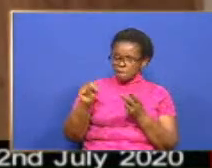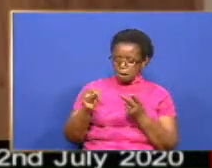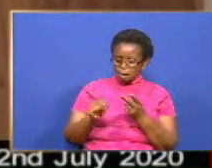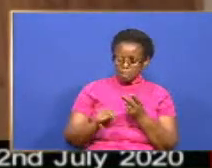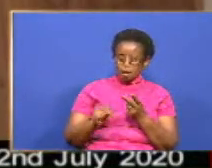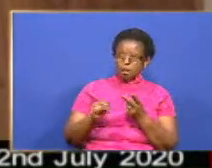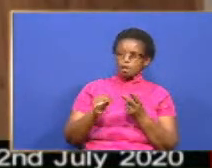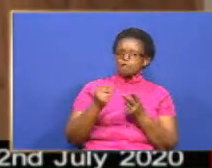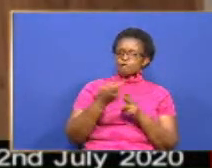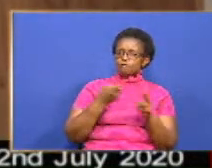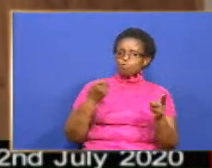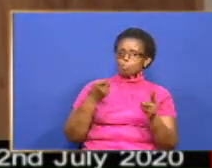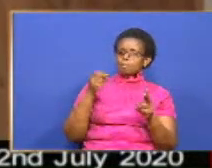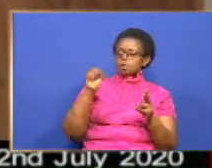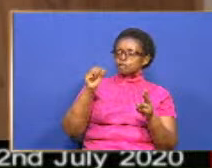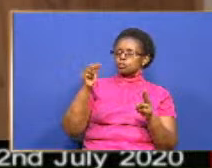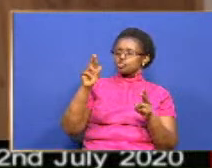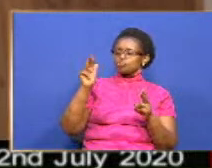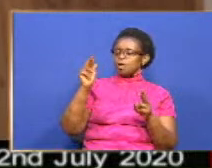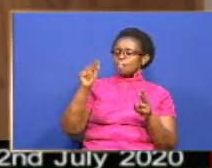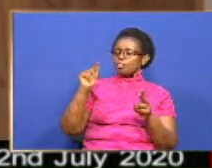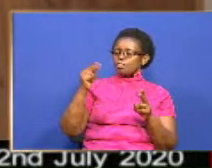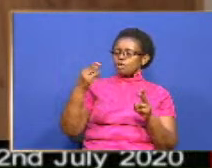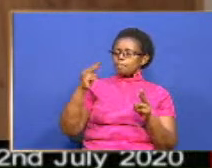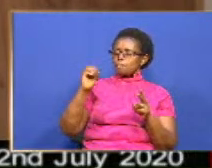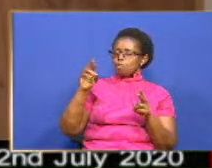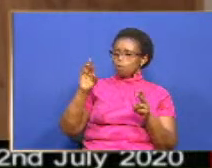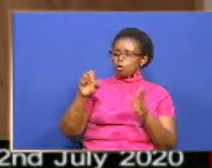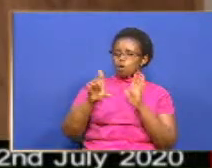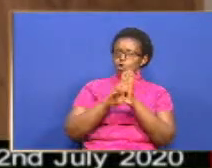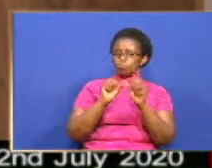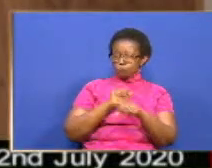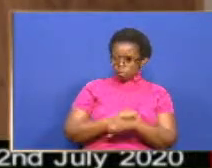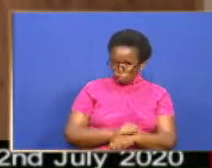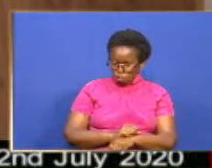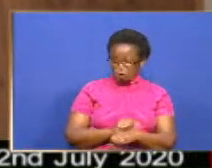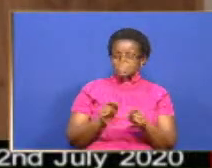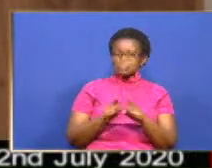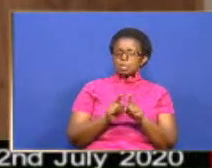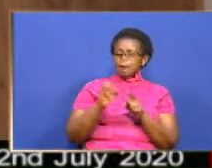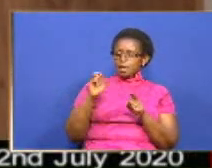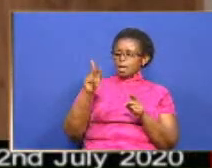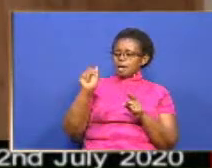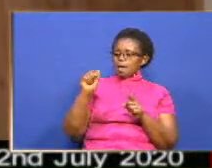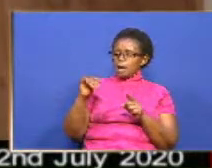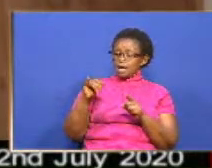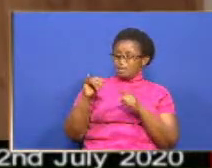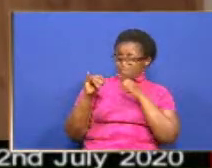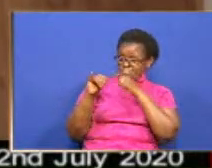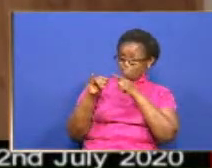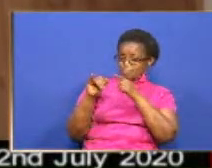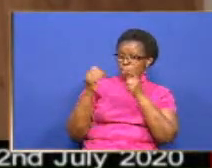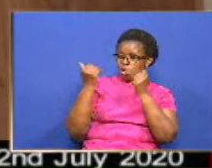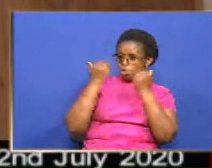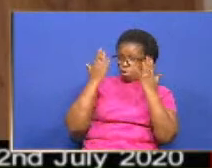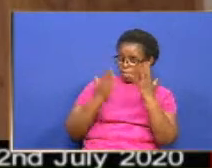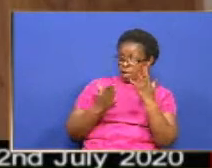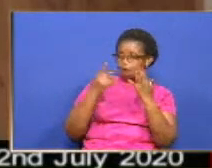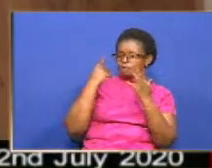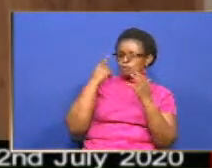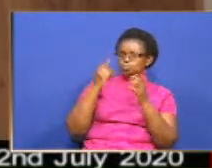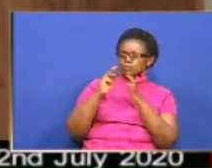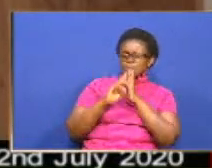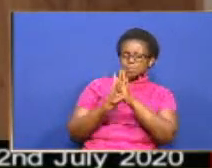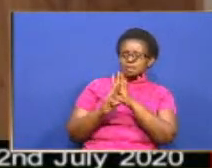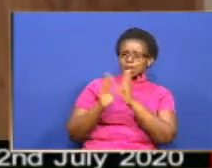of Strathmore Law School, and Ekai Nabenyo, a lawyer, and representatives of host communities in